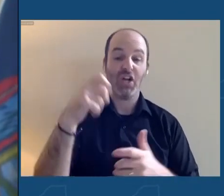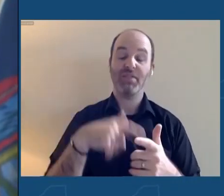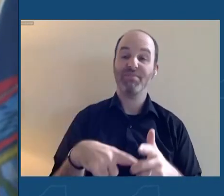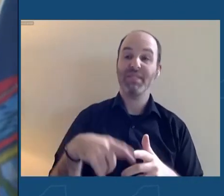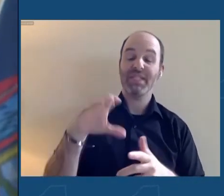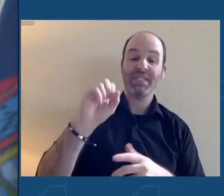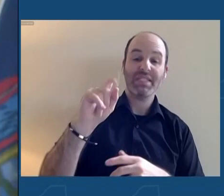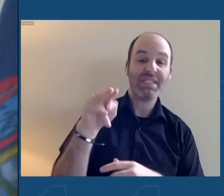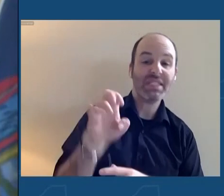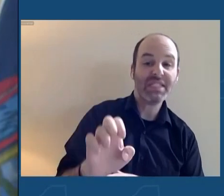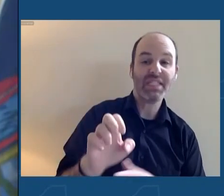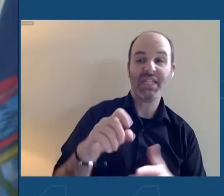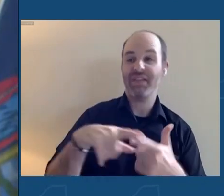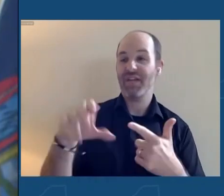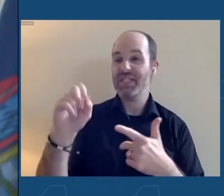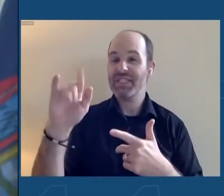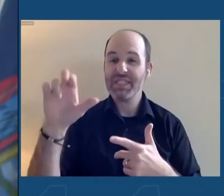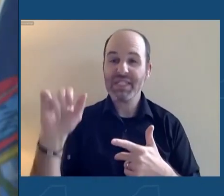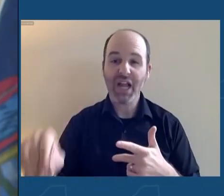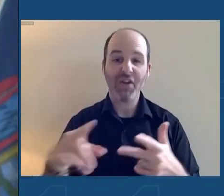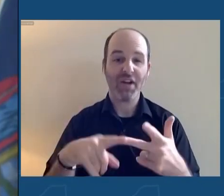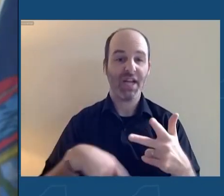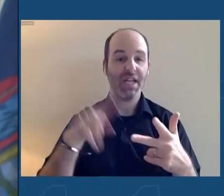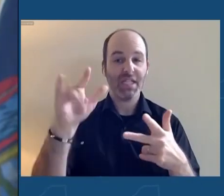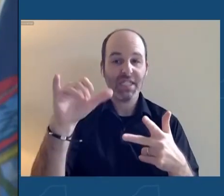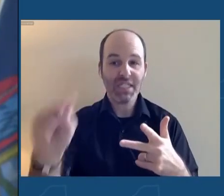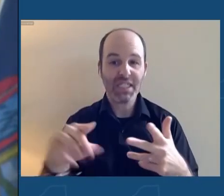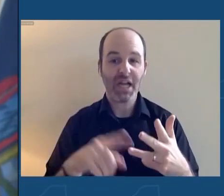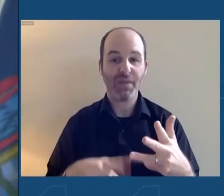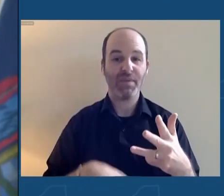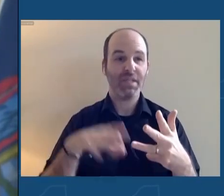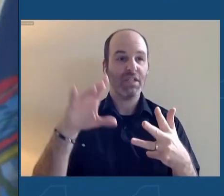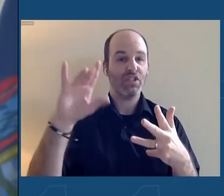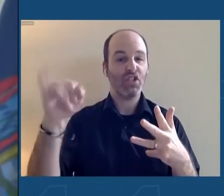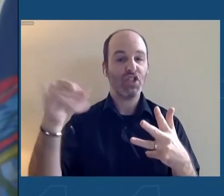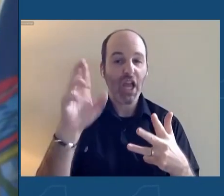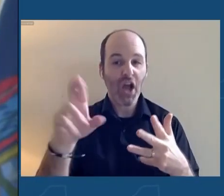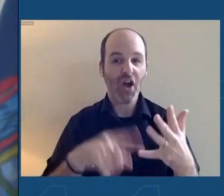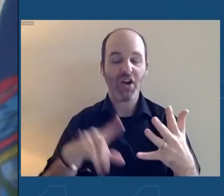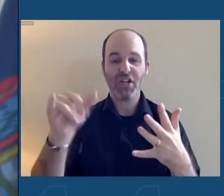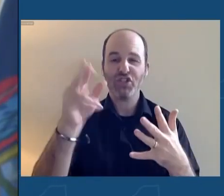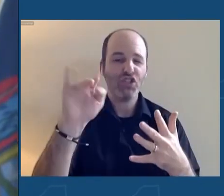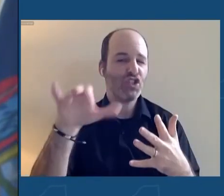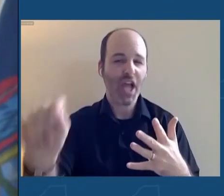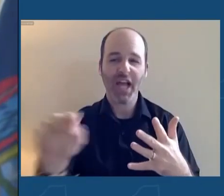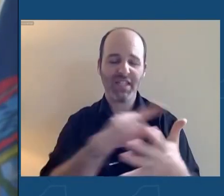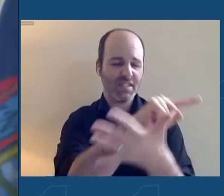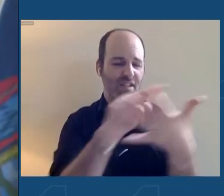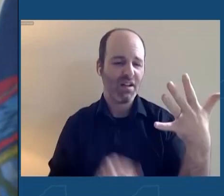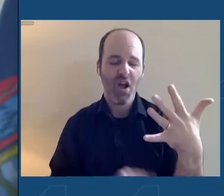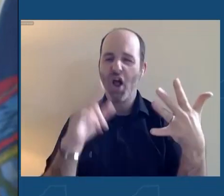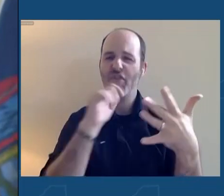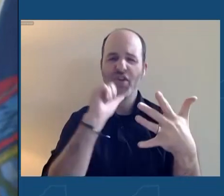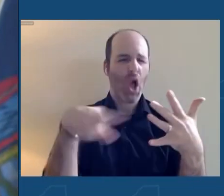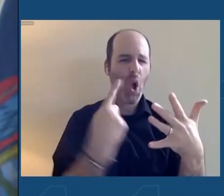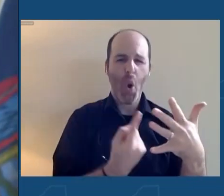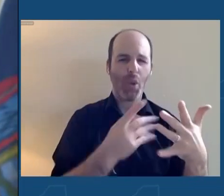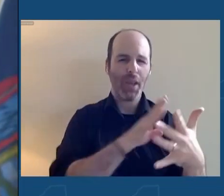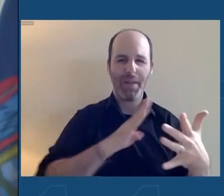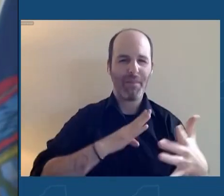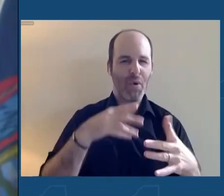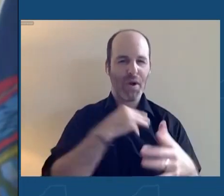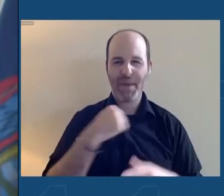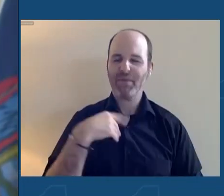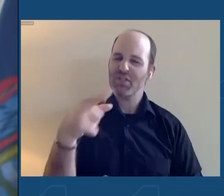Sari O'Connor, Tom Nardacci, J.R. Pichardo, Janet Thayer. They're not only board members, they've become family to me